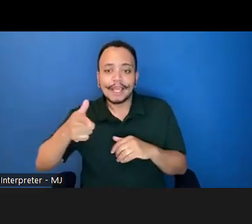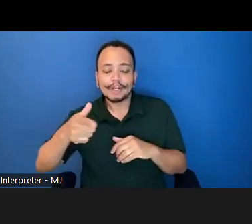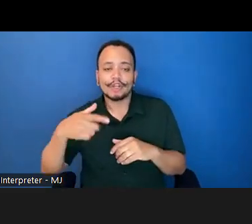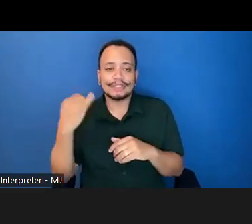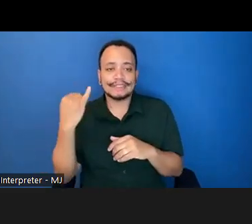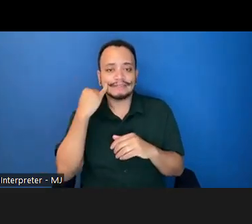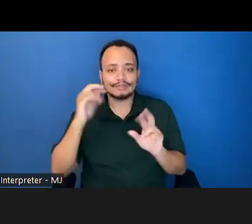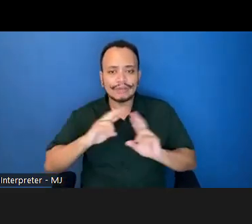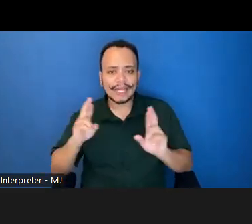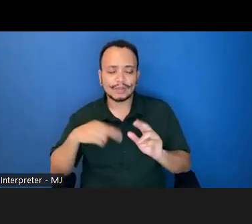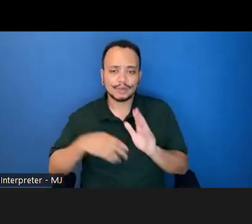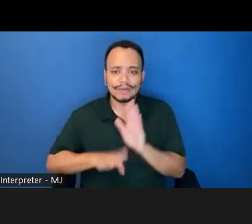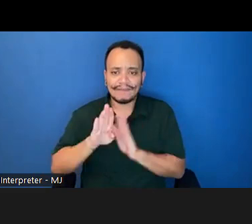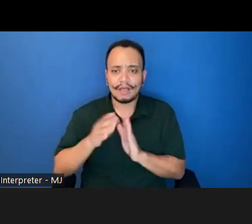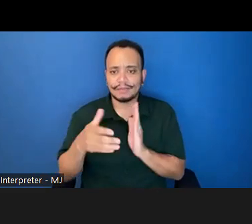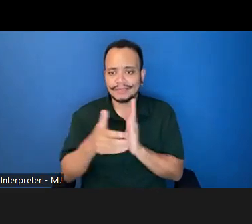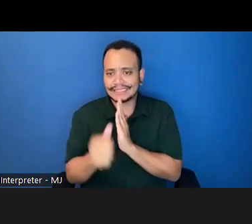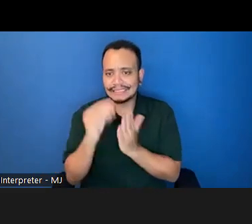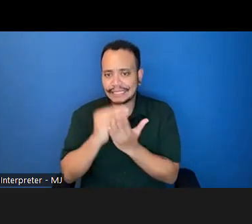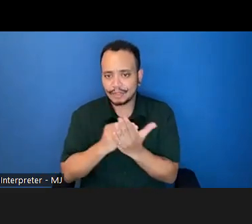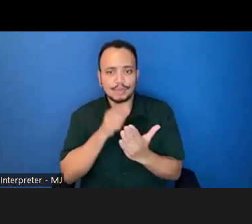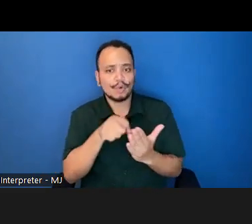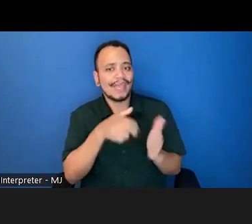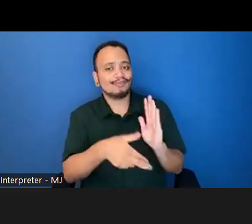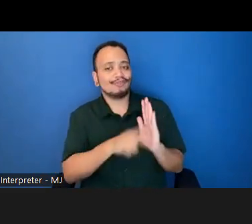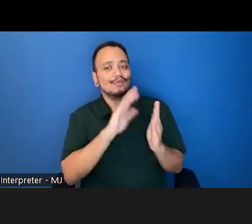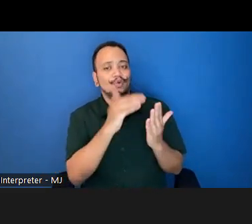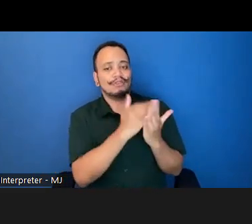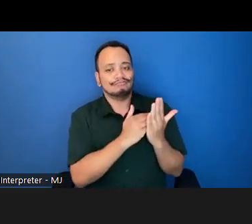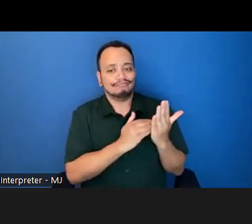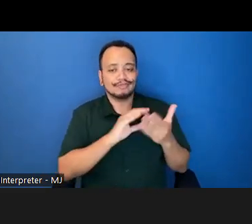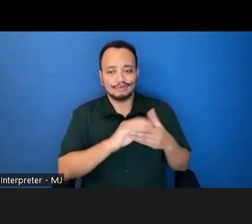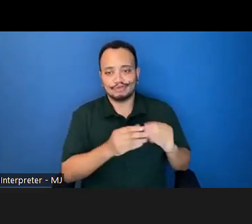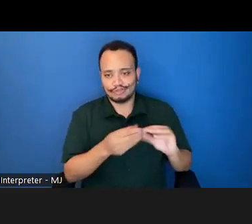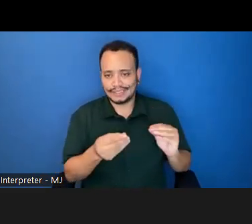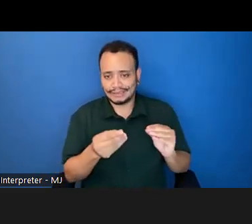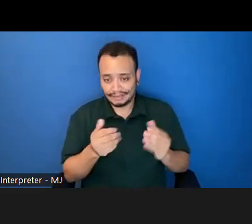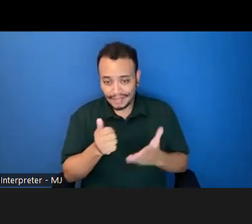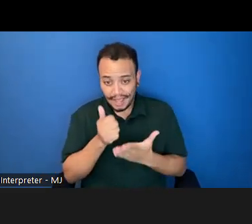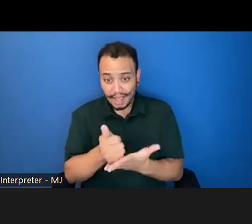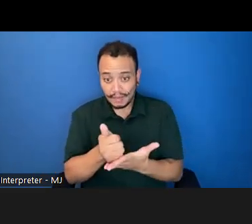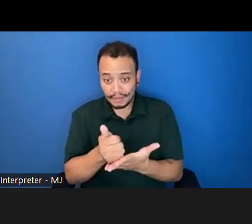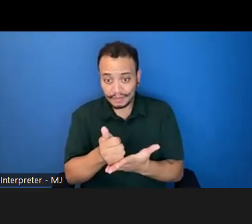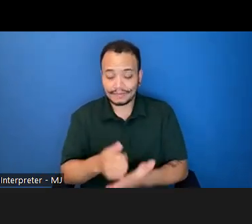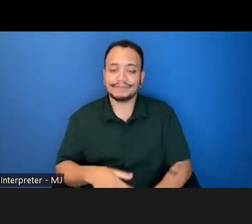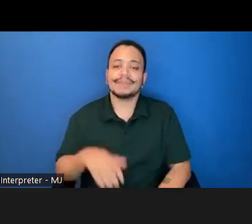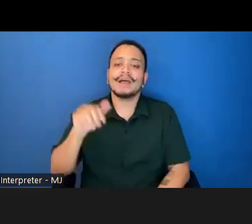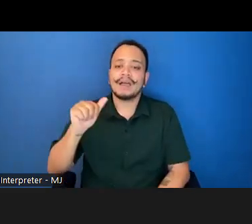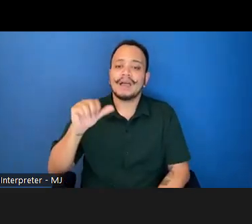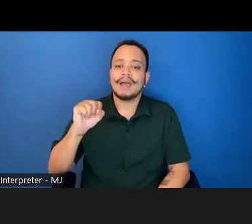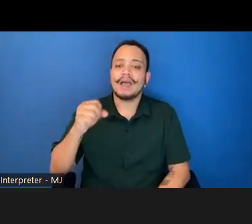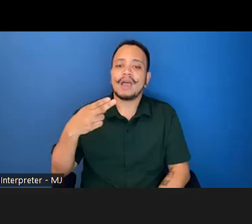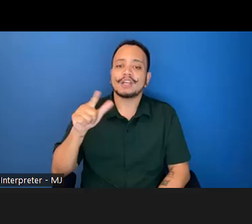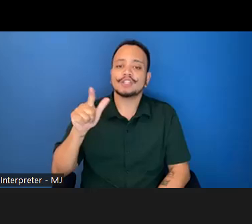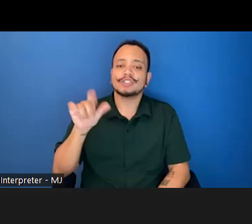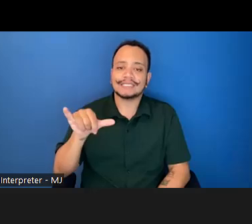some skills. So yeah, it can be from any time. I hope that answers your question. I see. Yeah, I think so. So